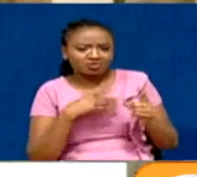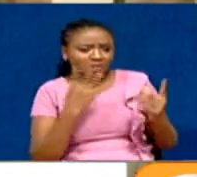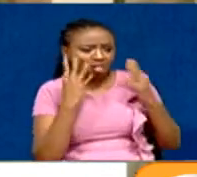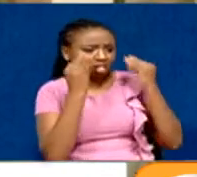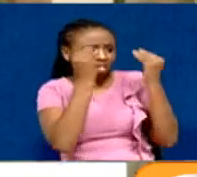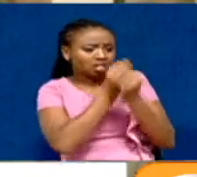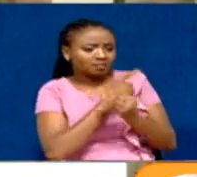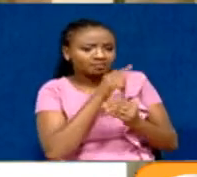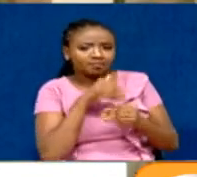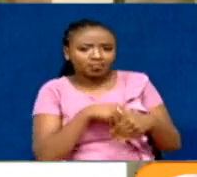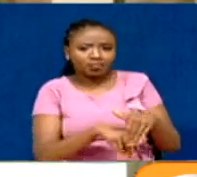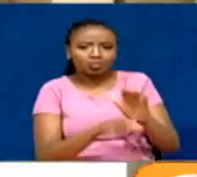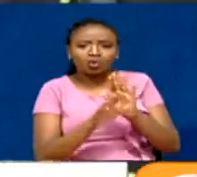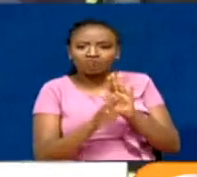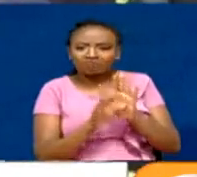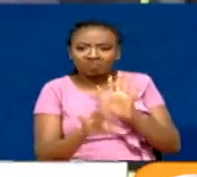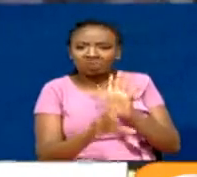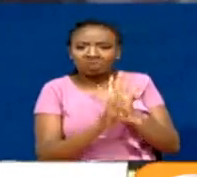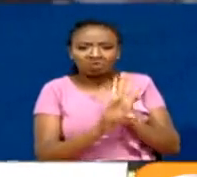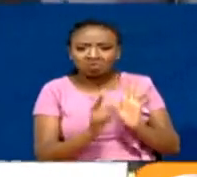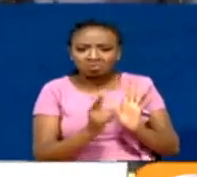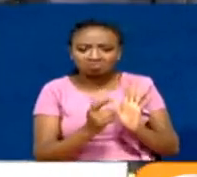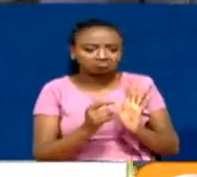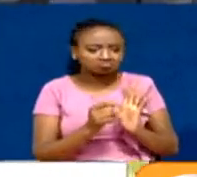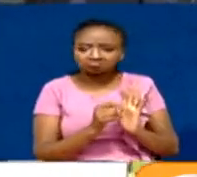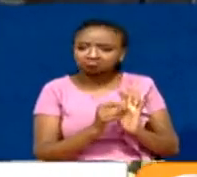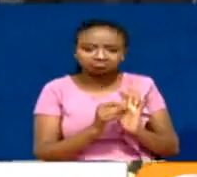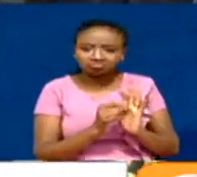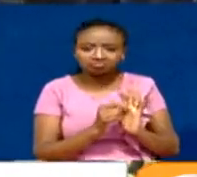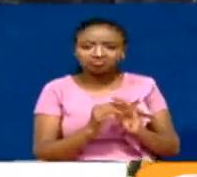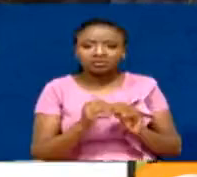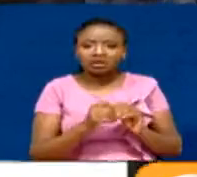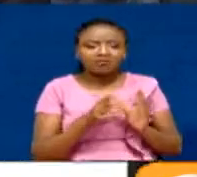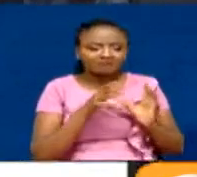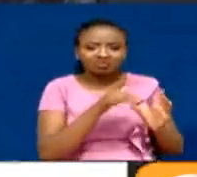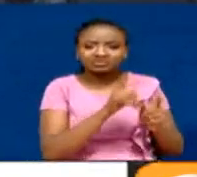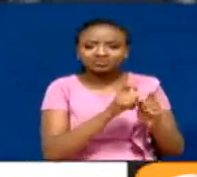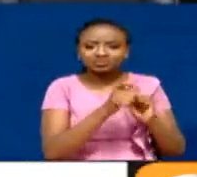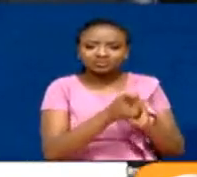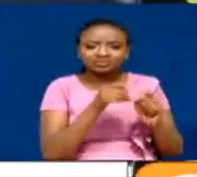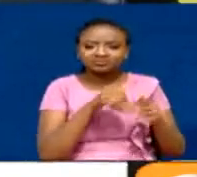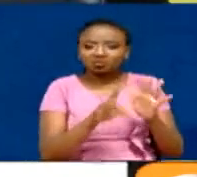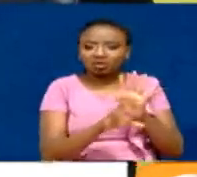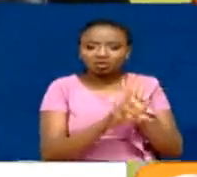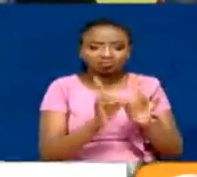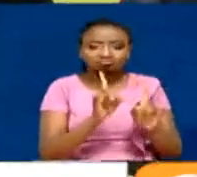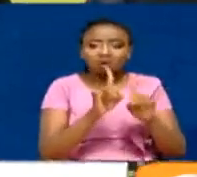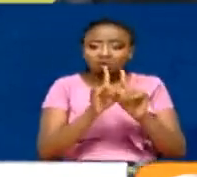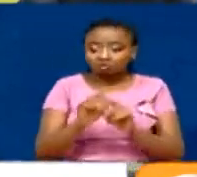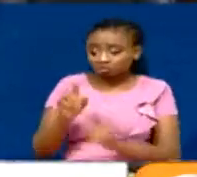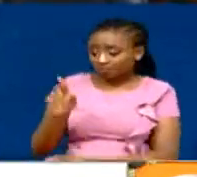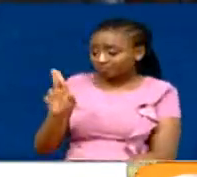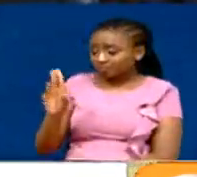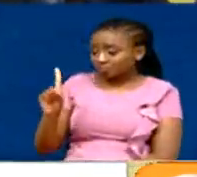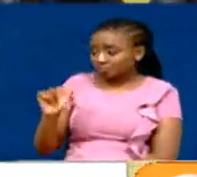through legislation through a political party. Kikundi cha wanasheria waliojitolea kuunga mkono chama cha UDA